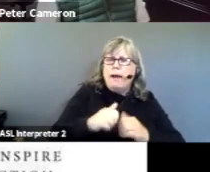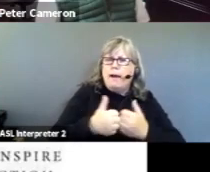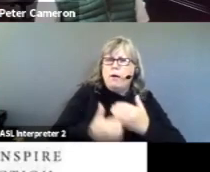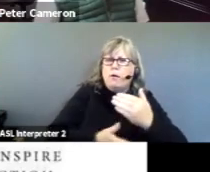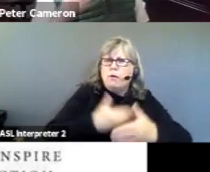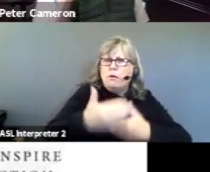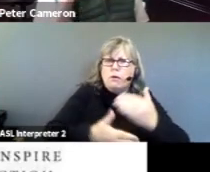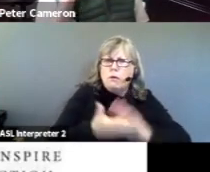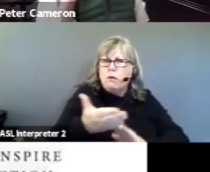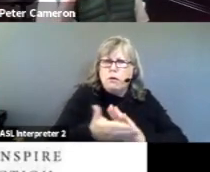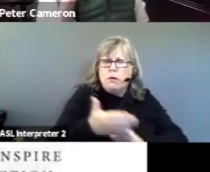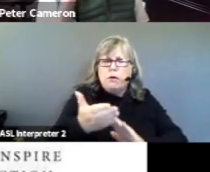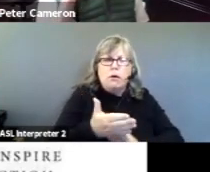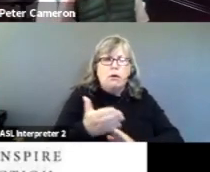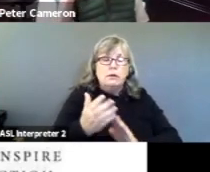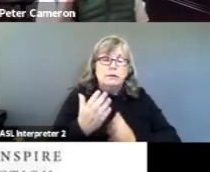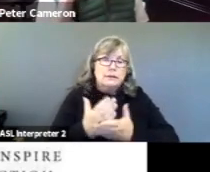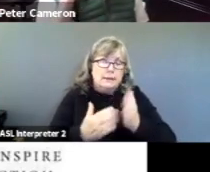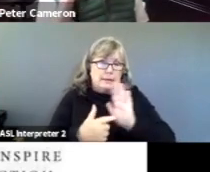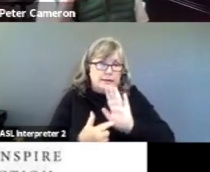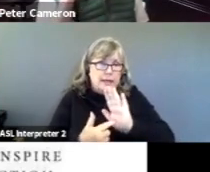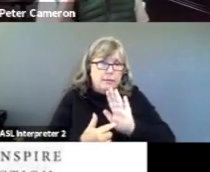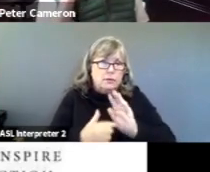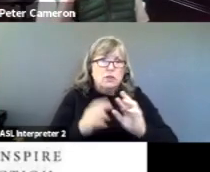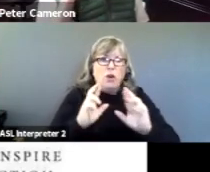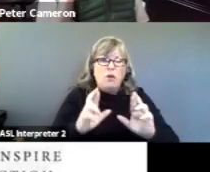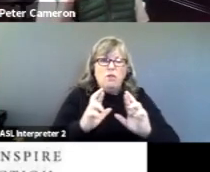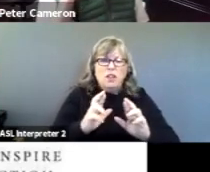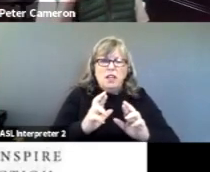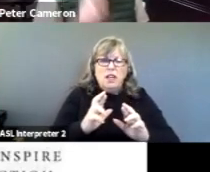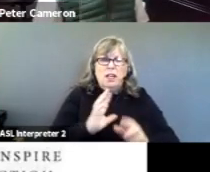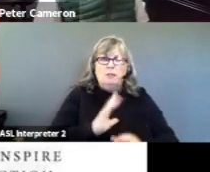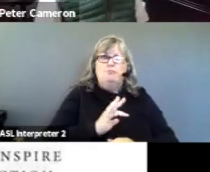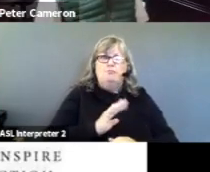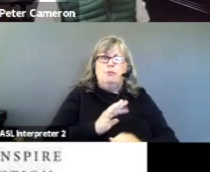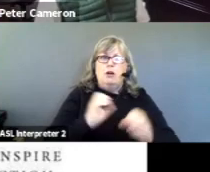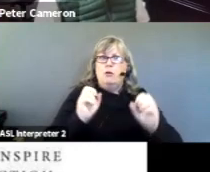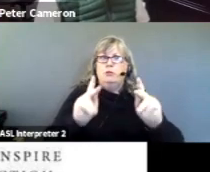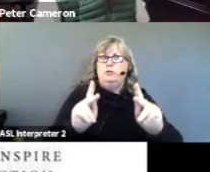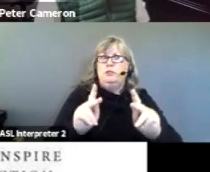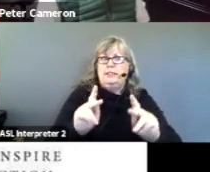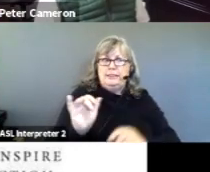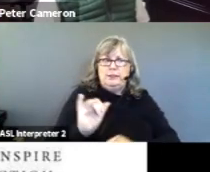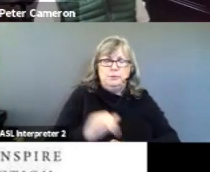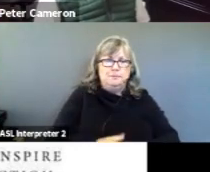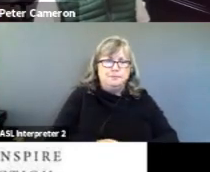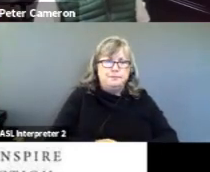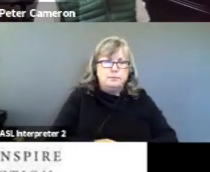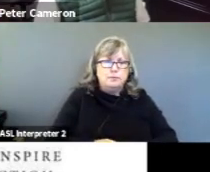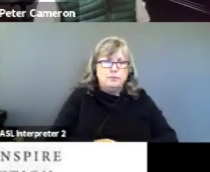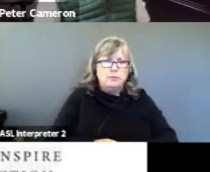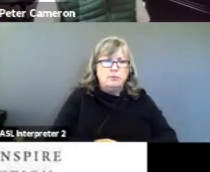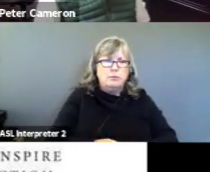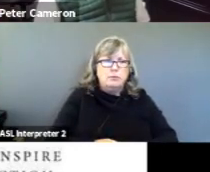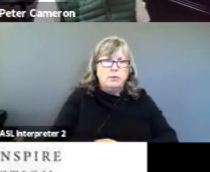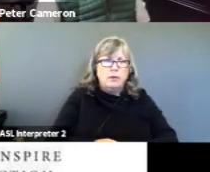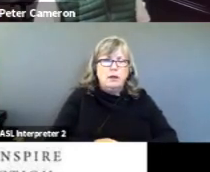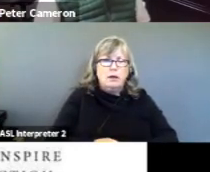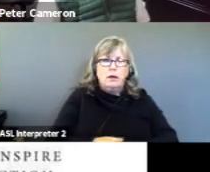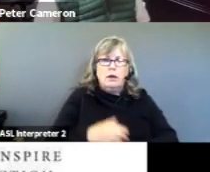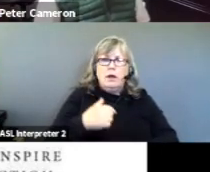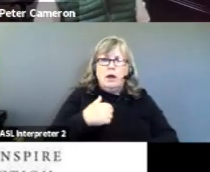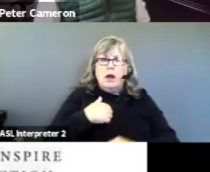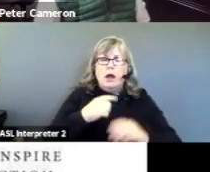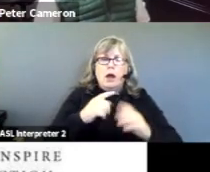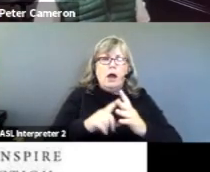and hopefully some exciting new opportunities. But I always start with the Simon Sinek's